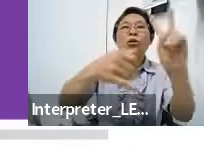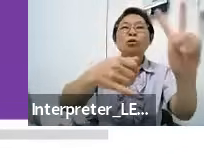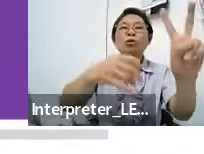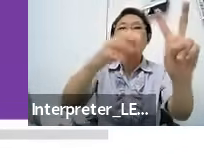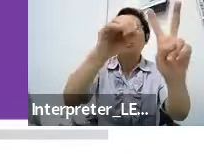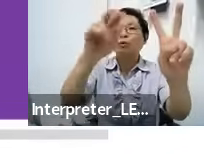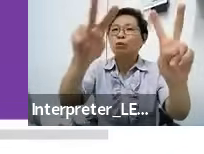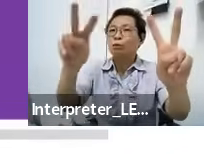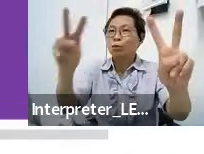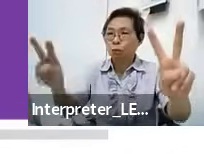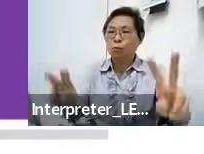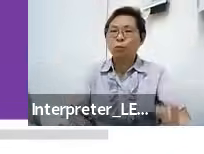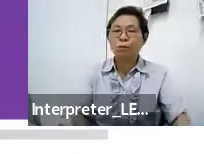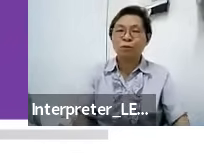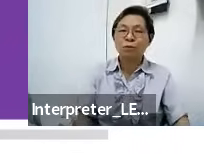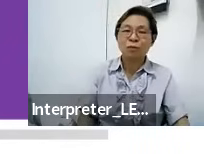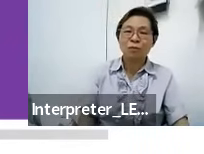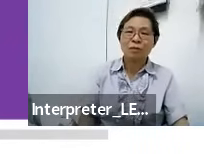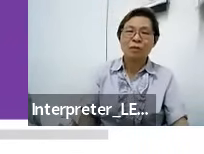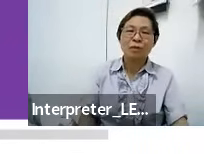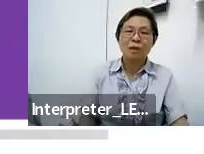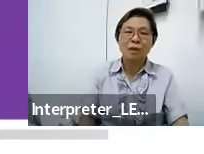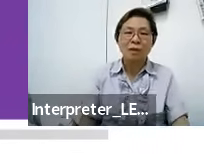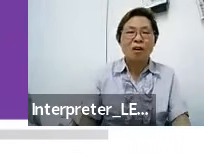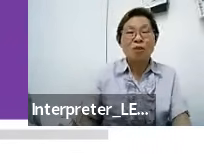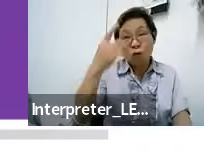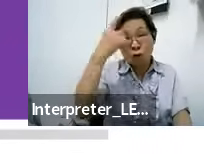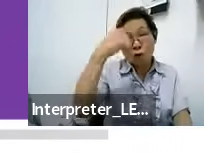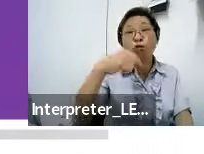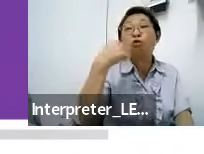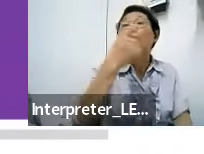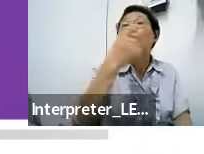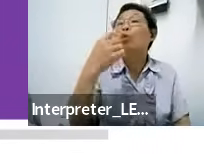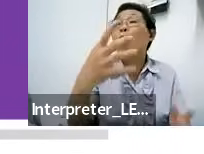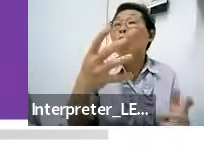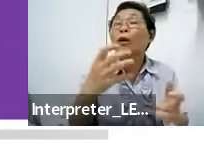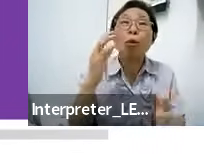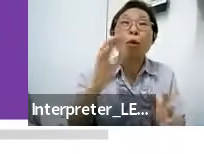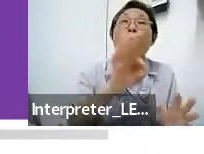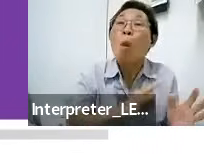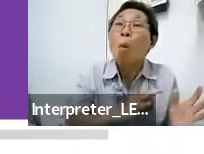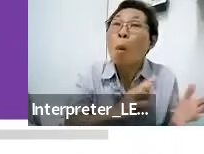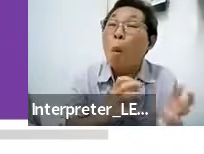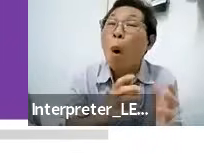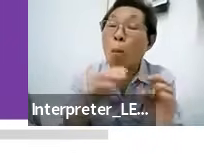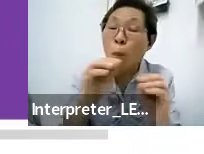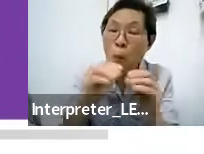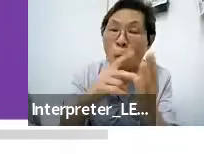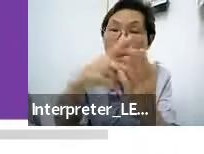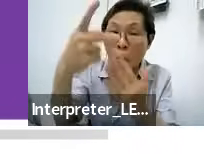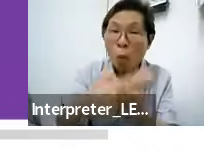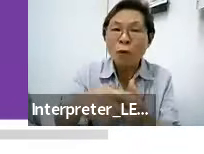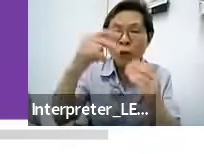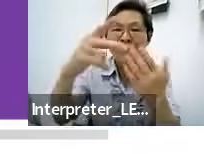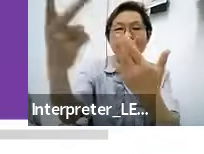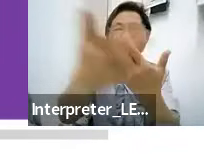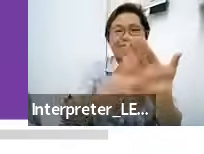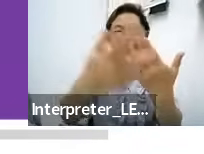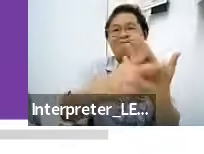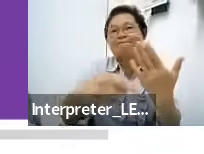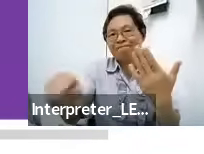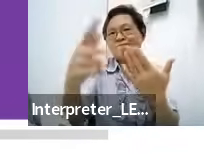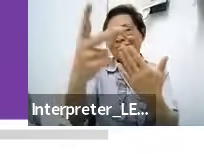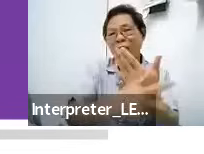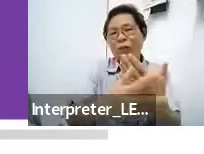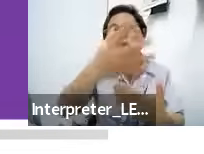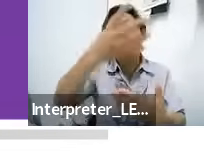2022. So for those that would like to know more about this program, you can scan the QR code to